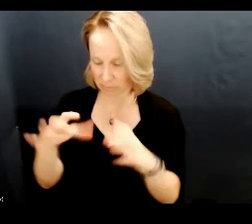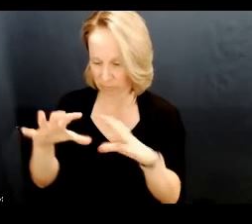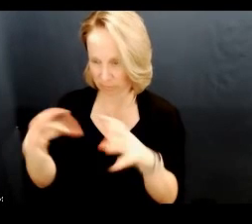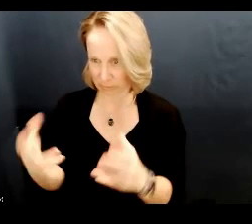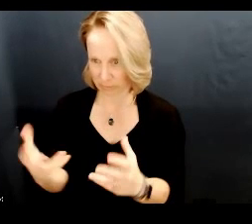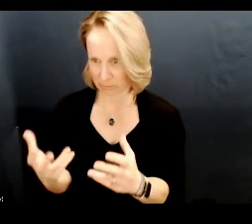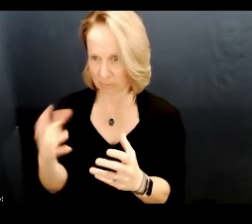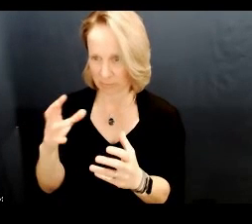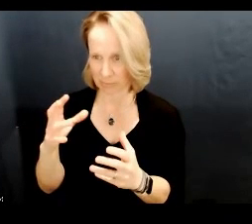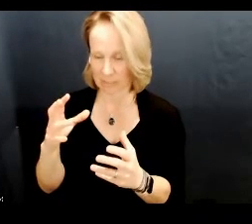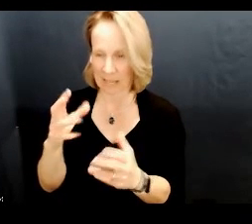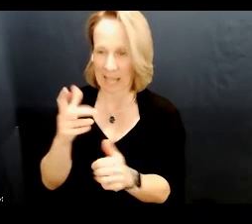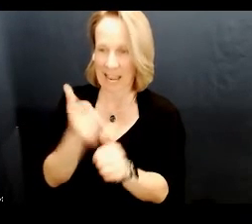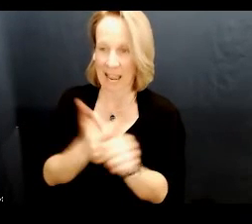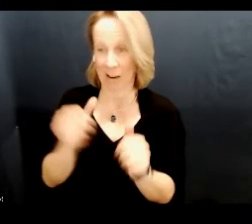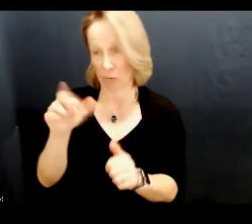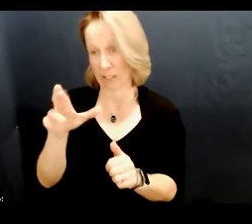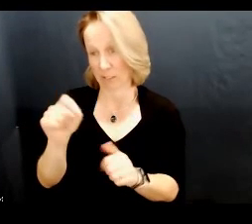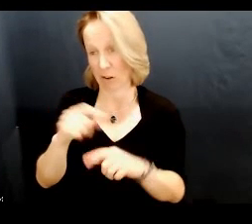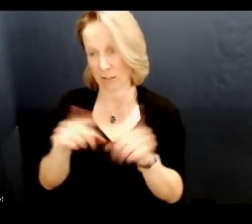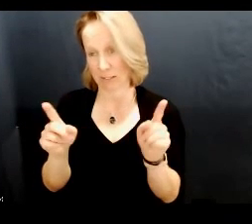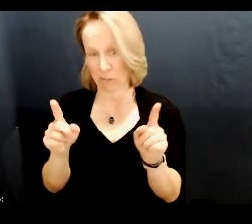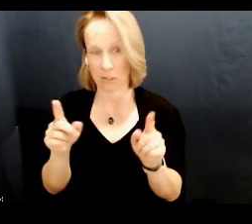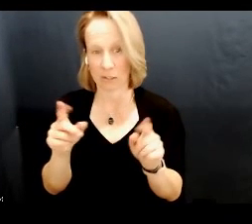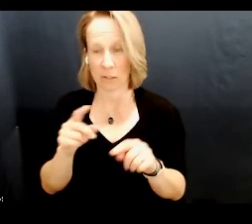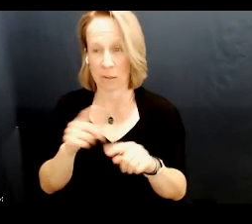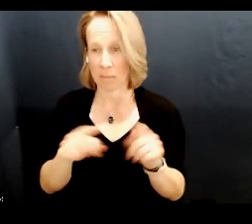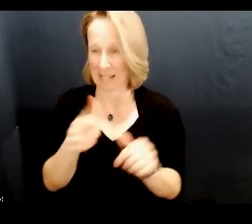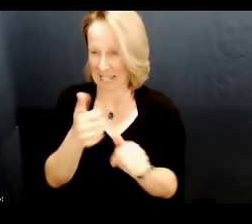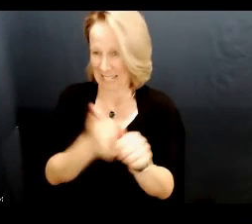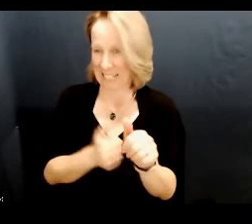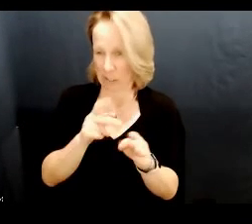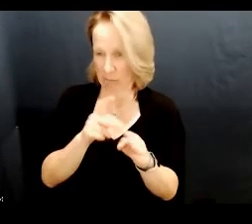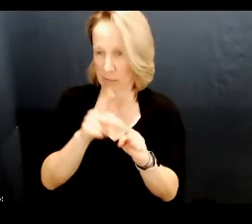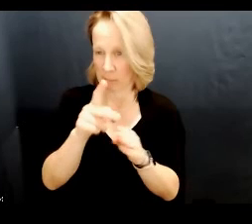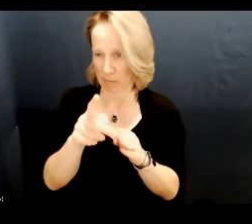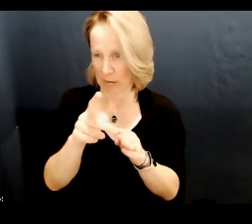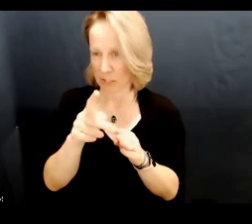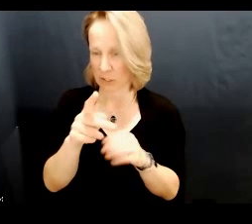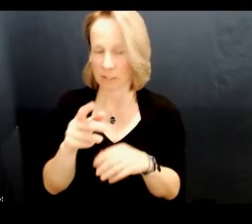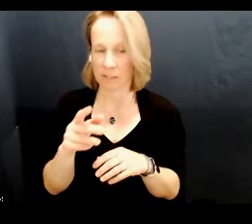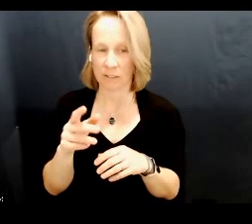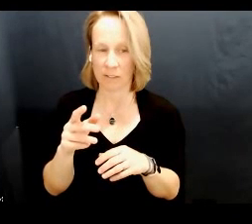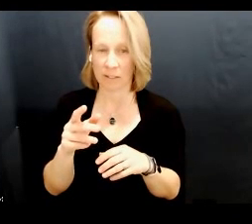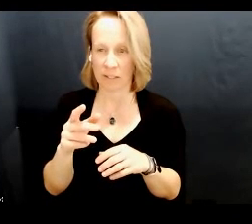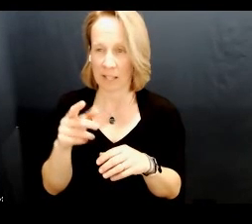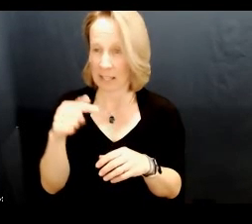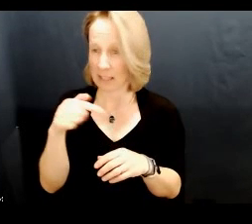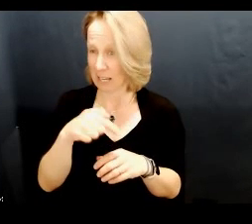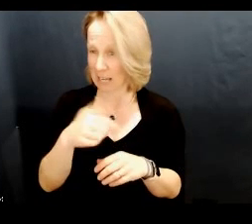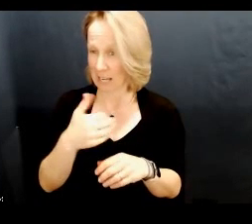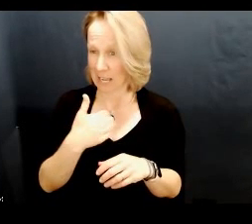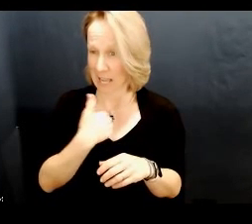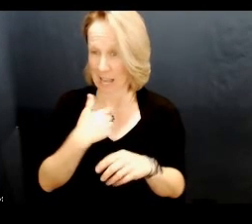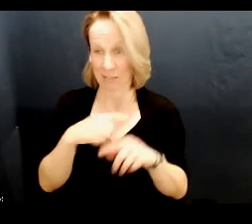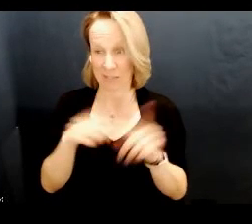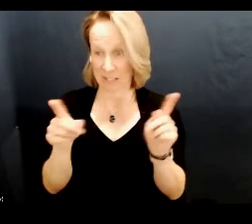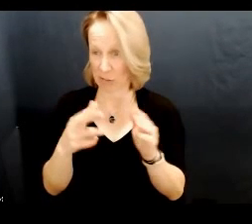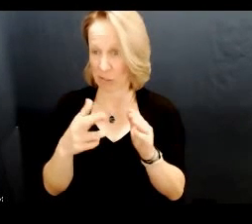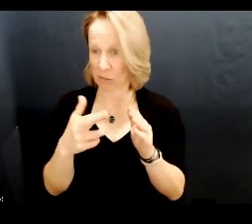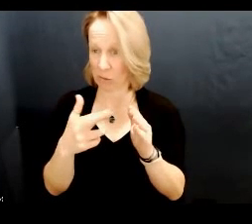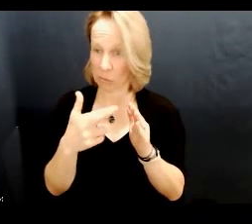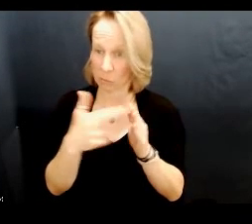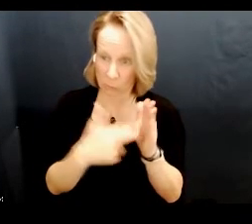every profession, and depending upon funding, sets of professionals are governed by very different privacy